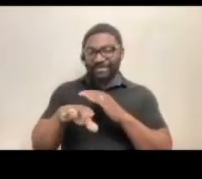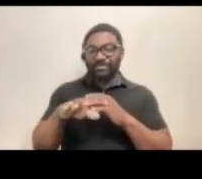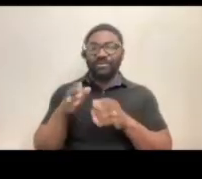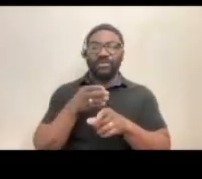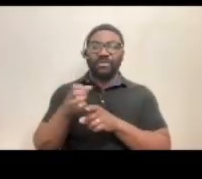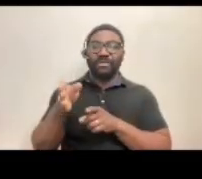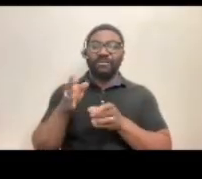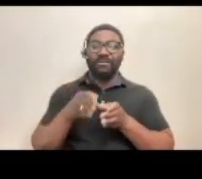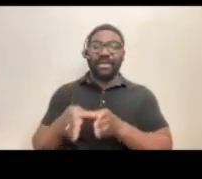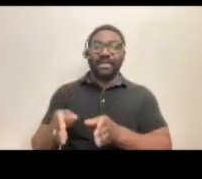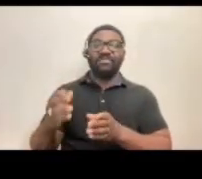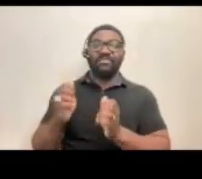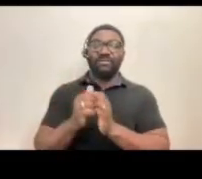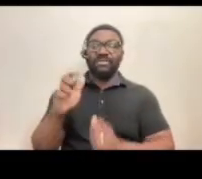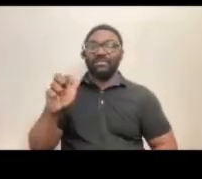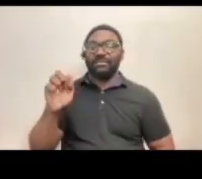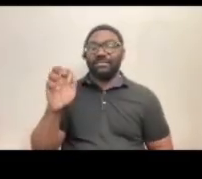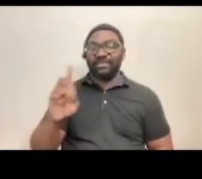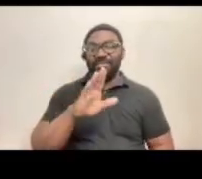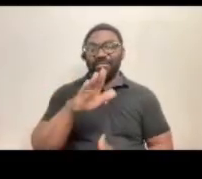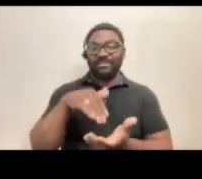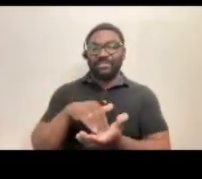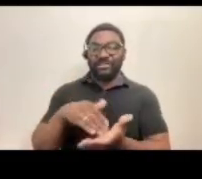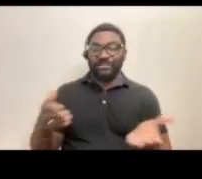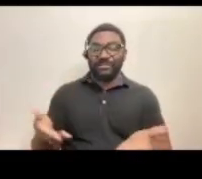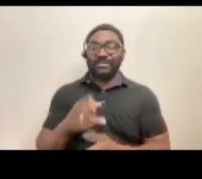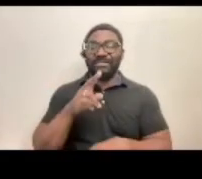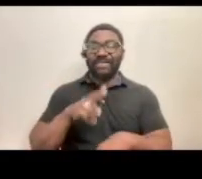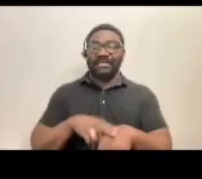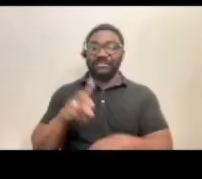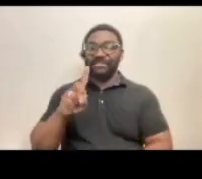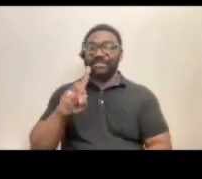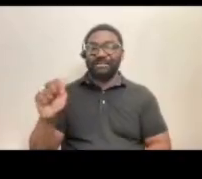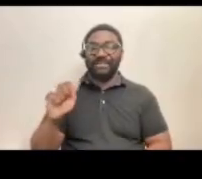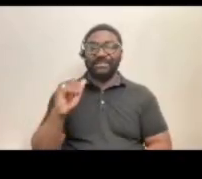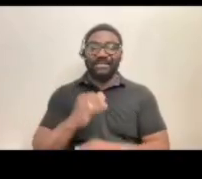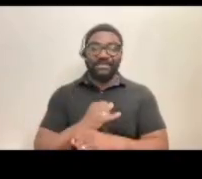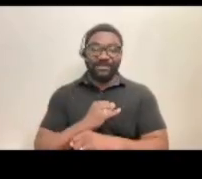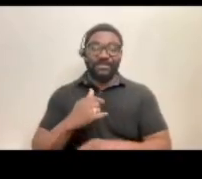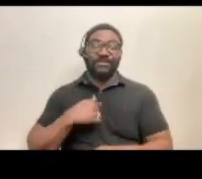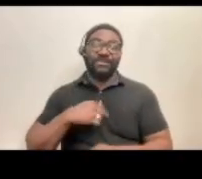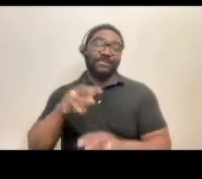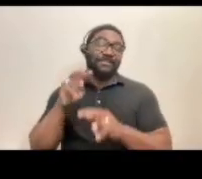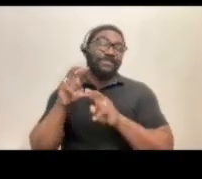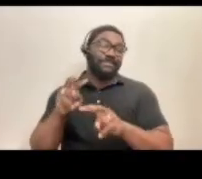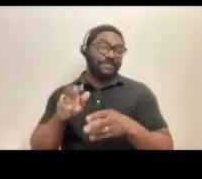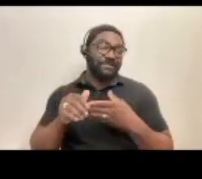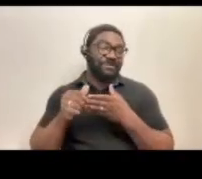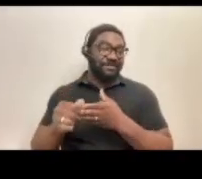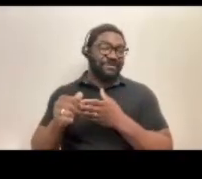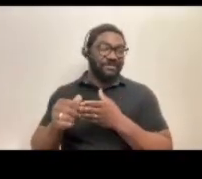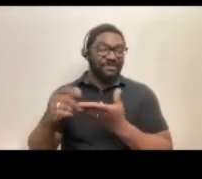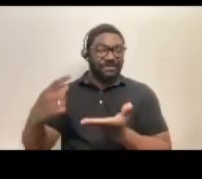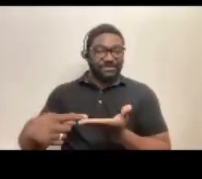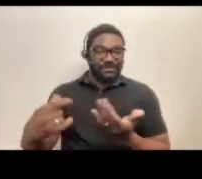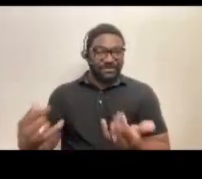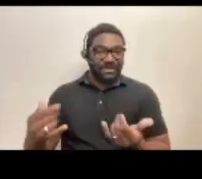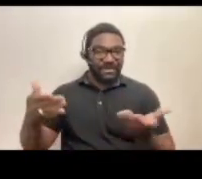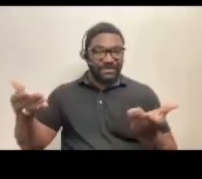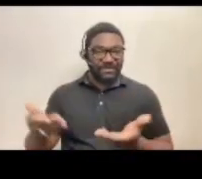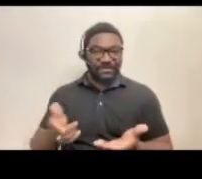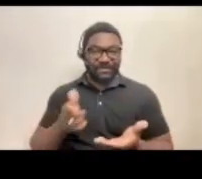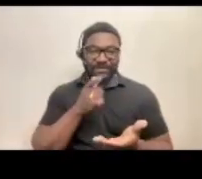with the Lead Center at National Disability Institute. I really look forward to guiding today's discussion and introducing